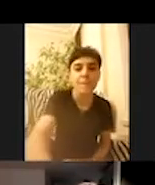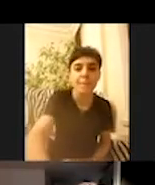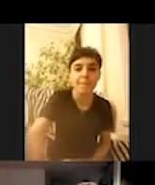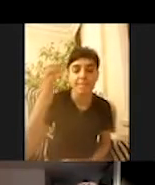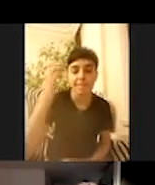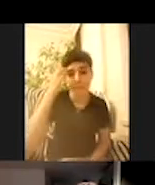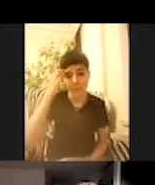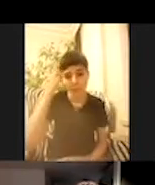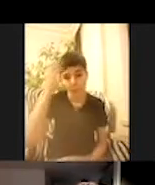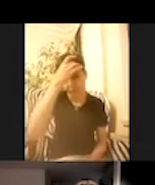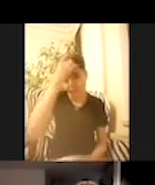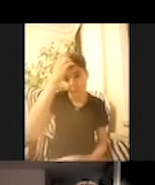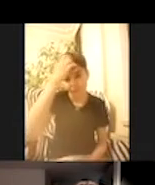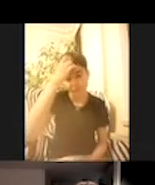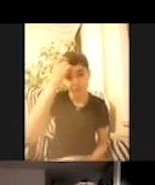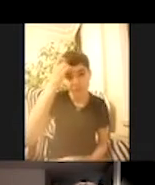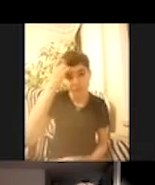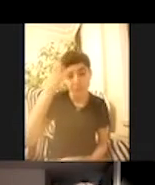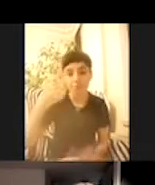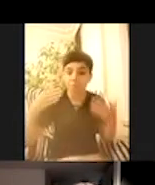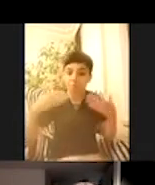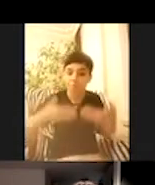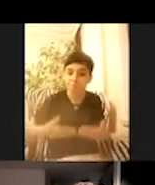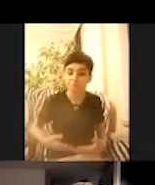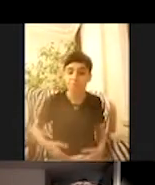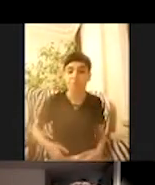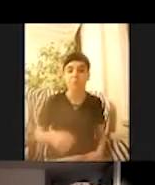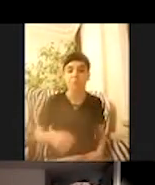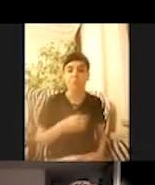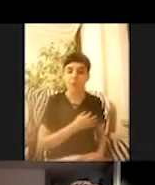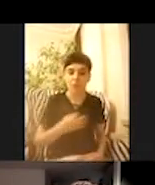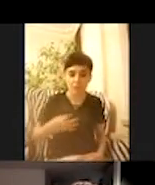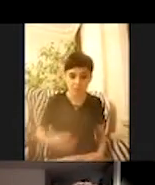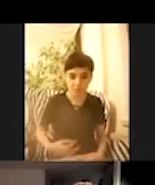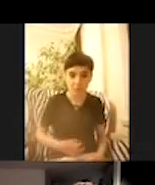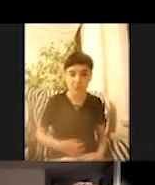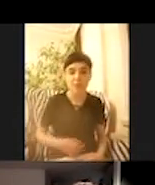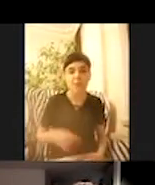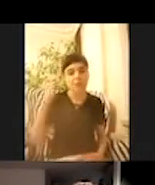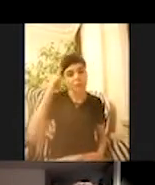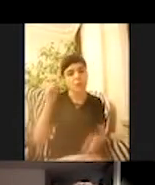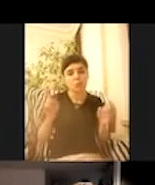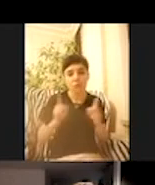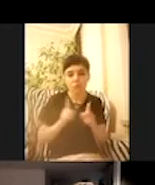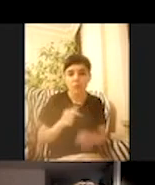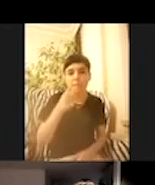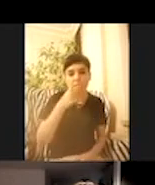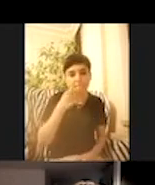and short over there. Also a mustache and red lips. And today I have like more darker lips